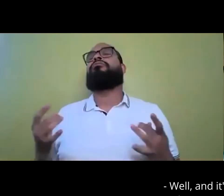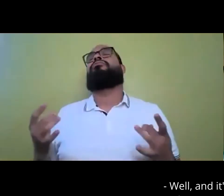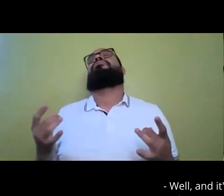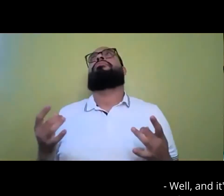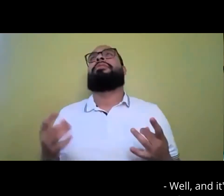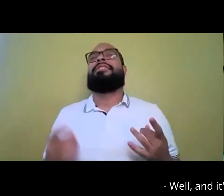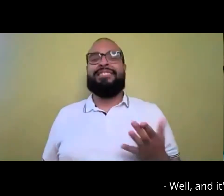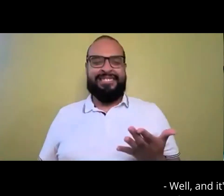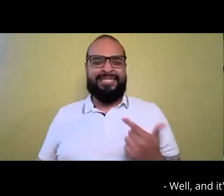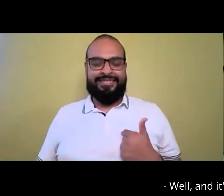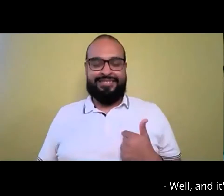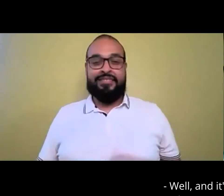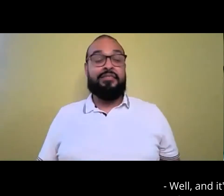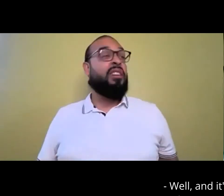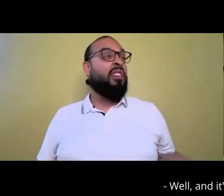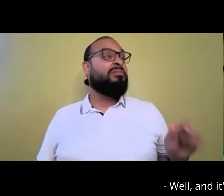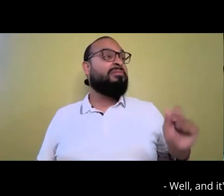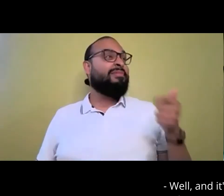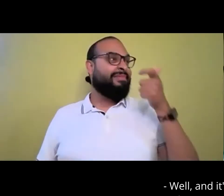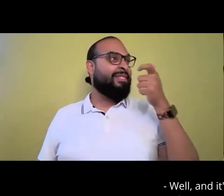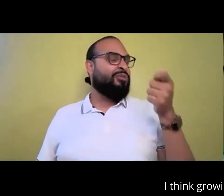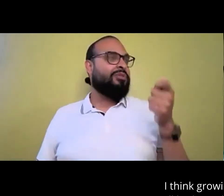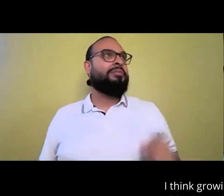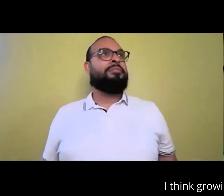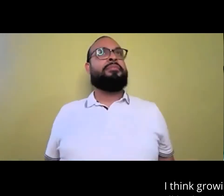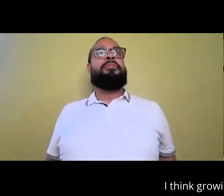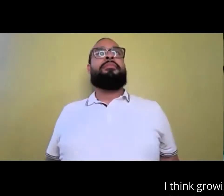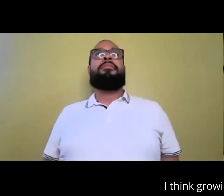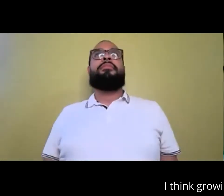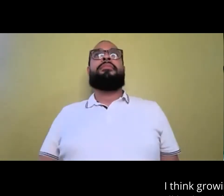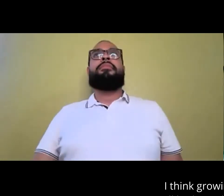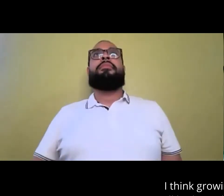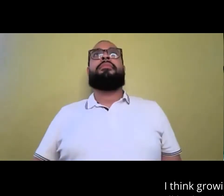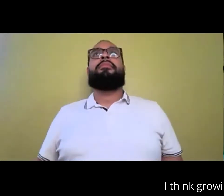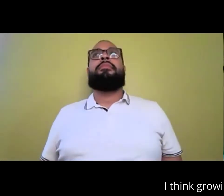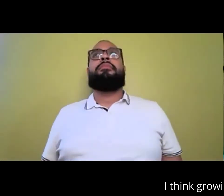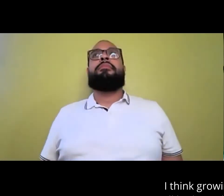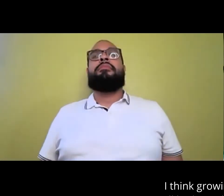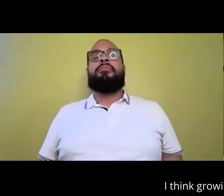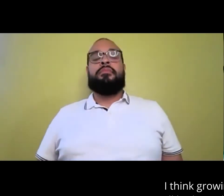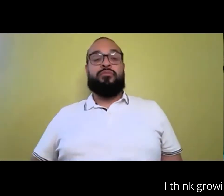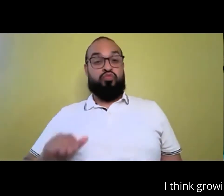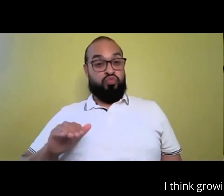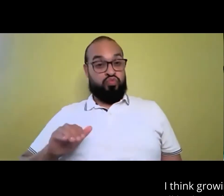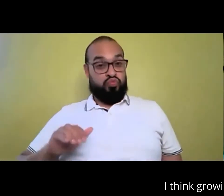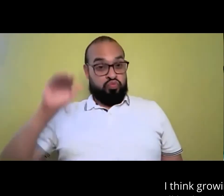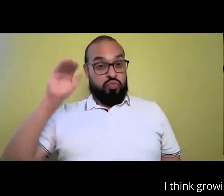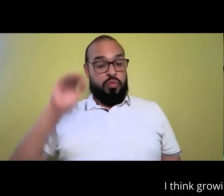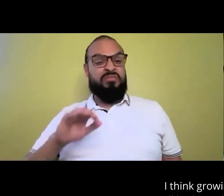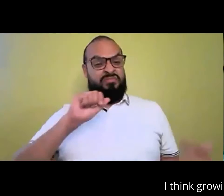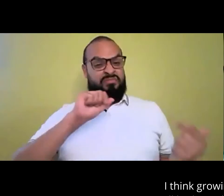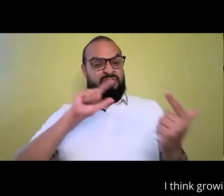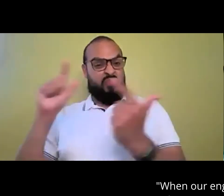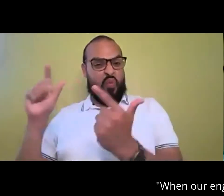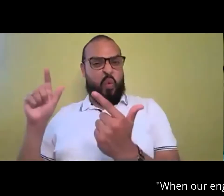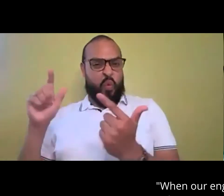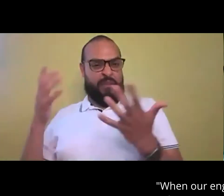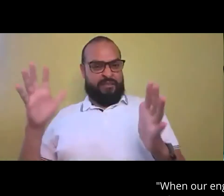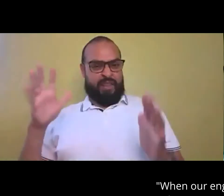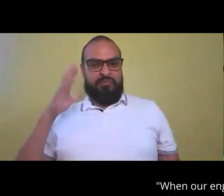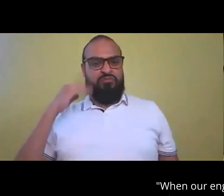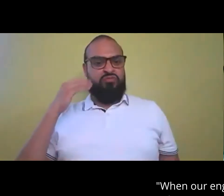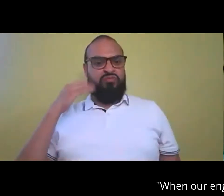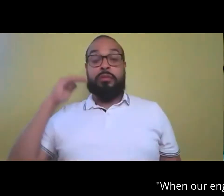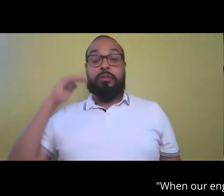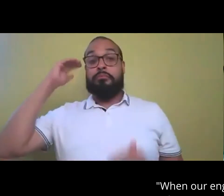Well, and it's interesting because, you know, I think growing up, we've all had an adult say to us when